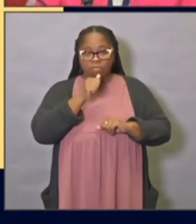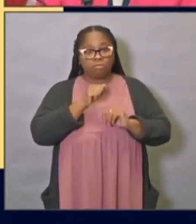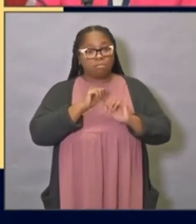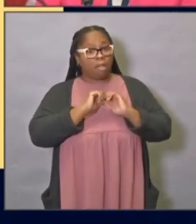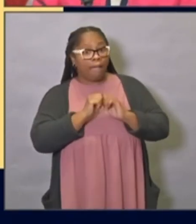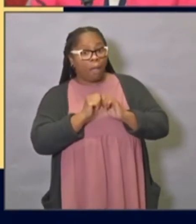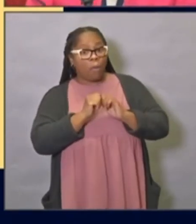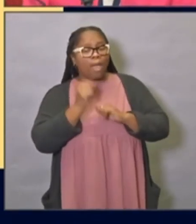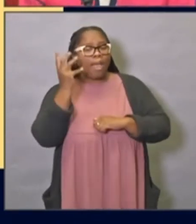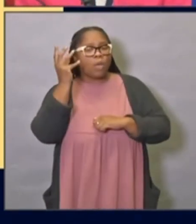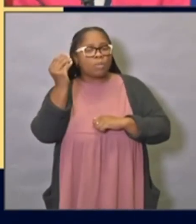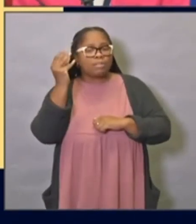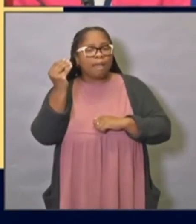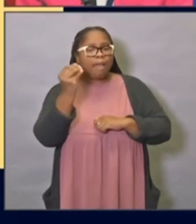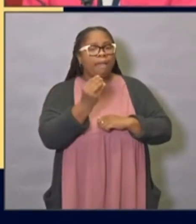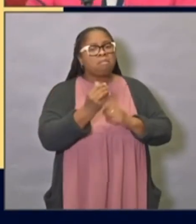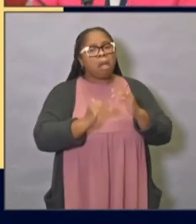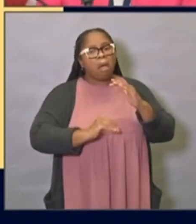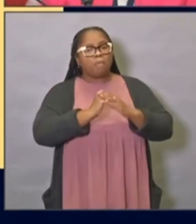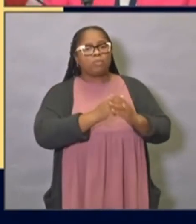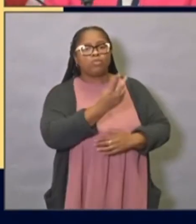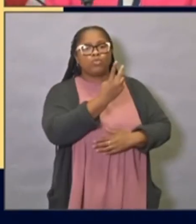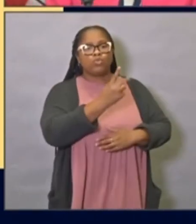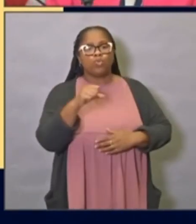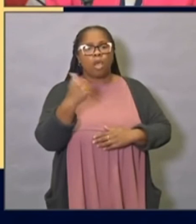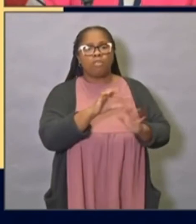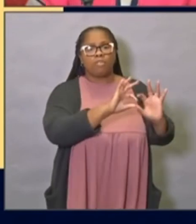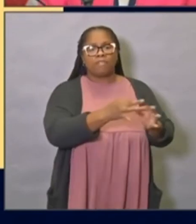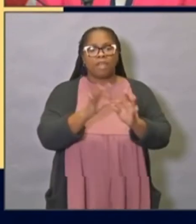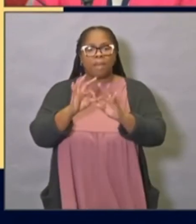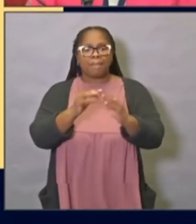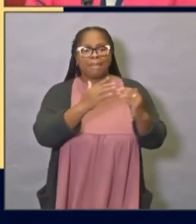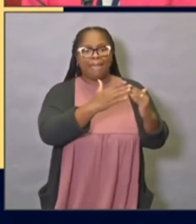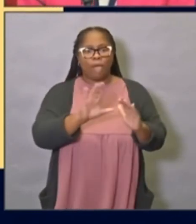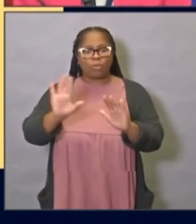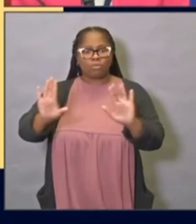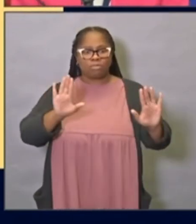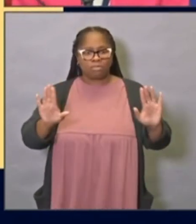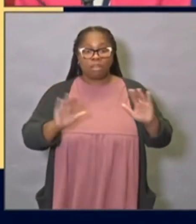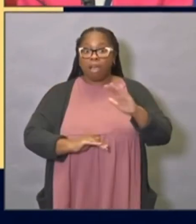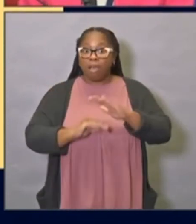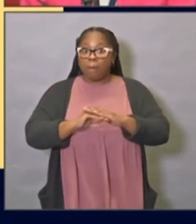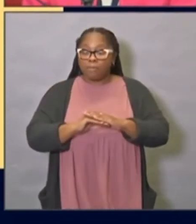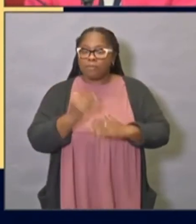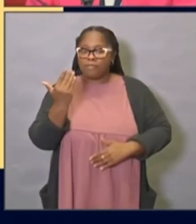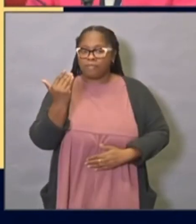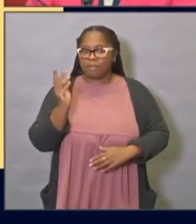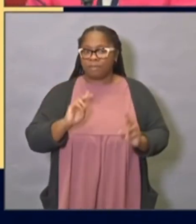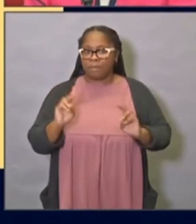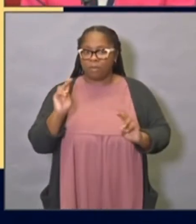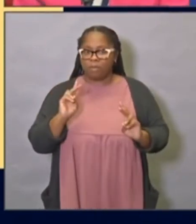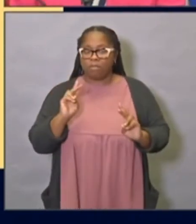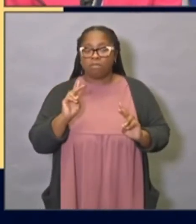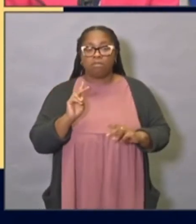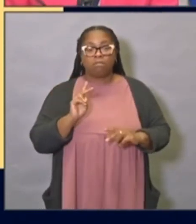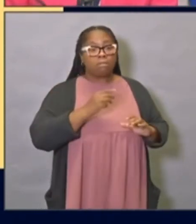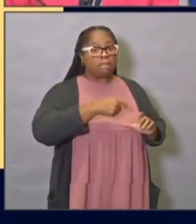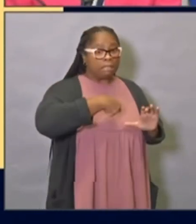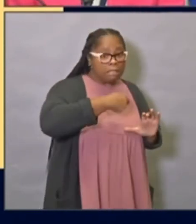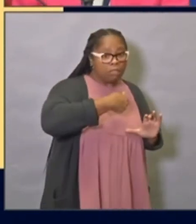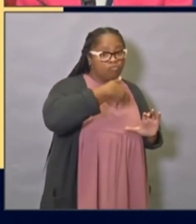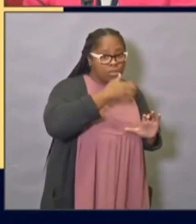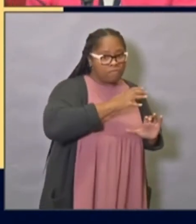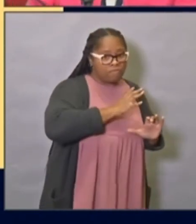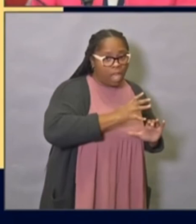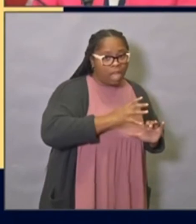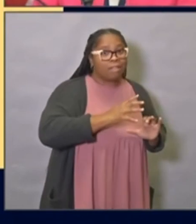no more than 2 other households and a total of 15 people. Wear face coverings unless you're eating or drinking, and stay